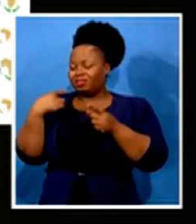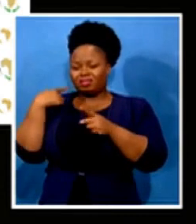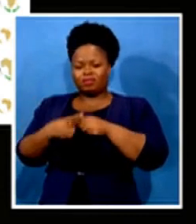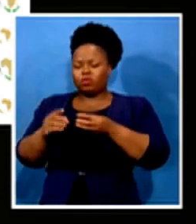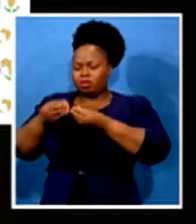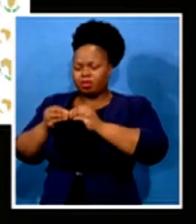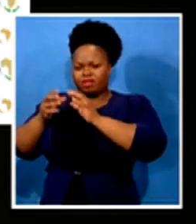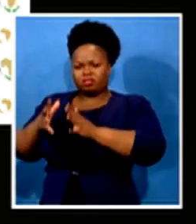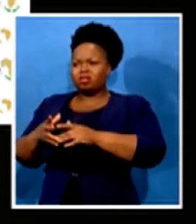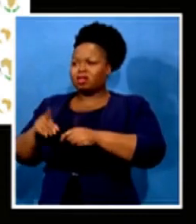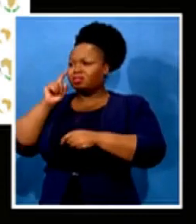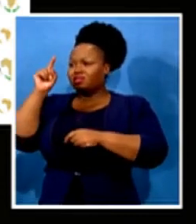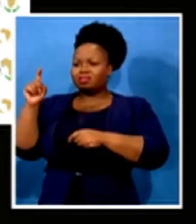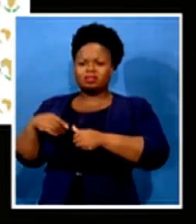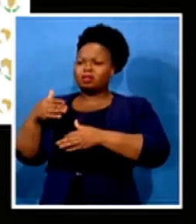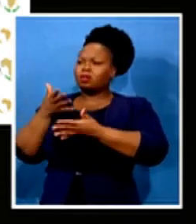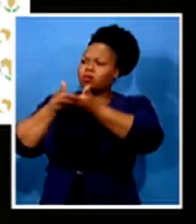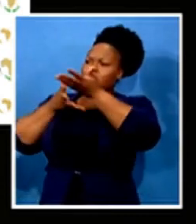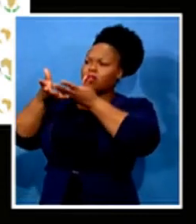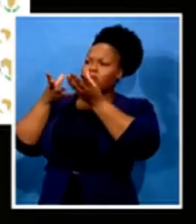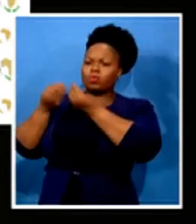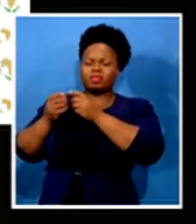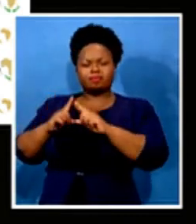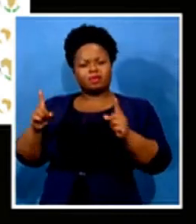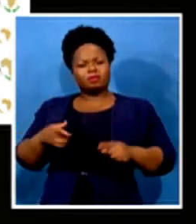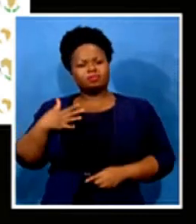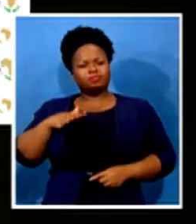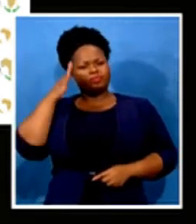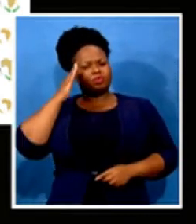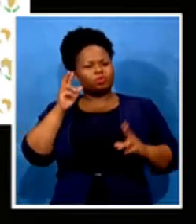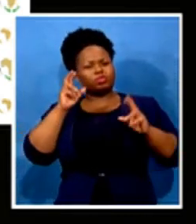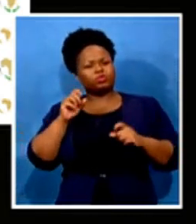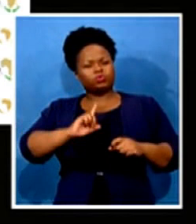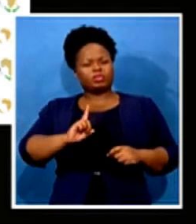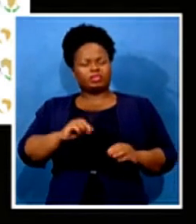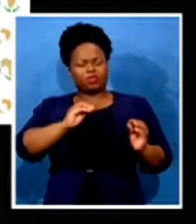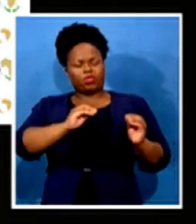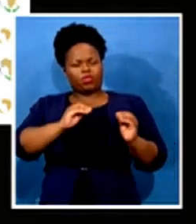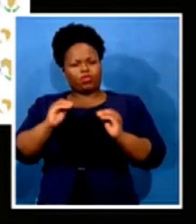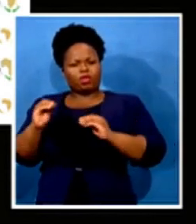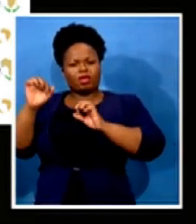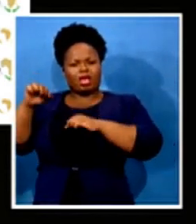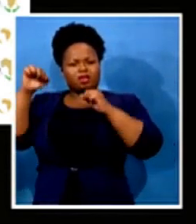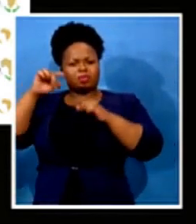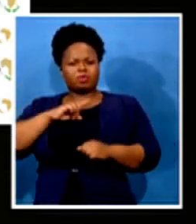what exactly are the issues that are delaying agreements in terms of obtaining